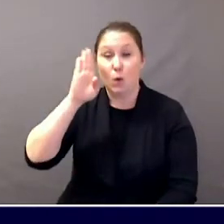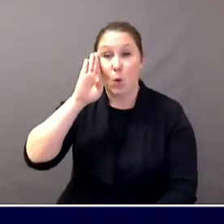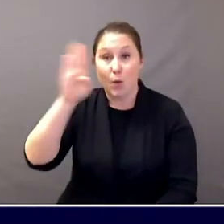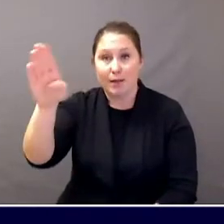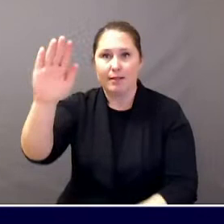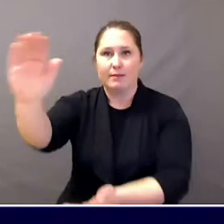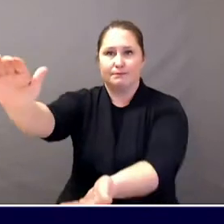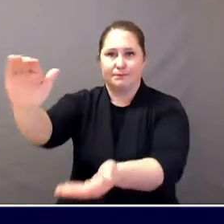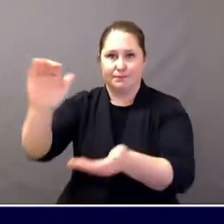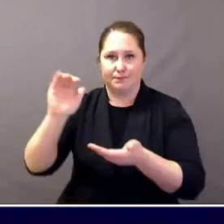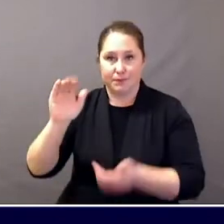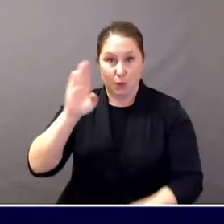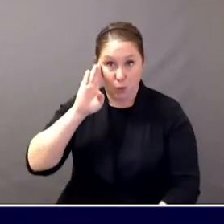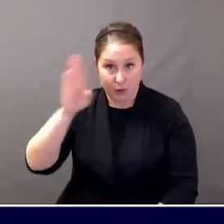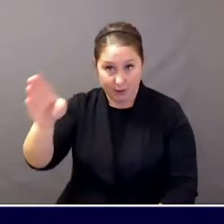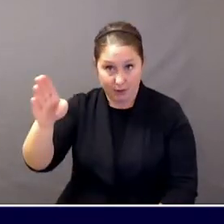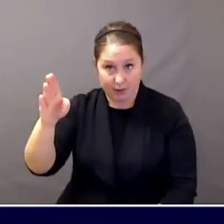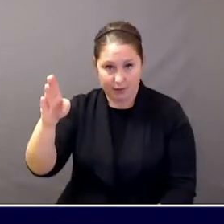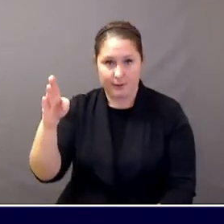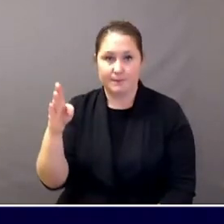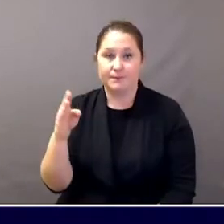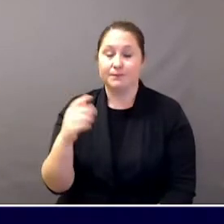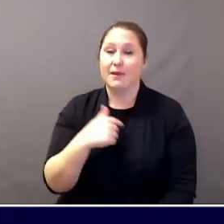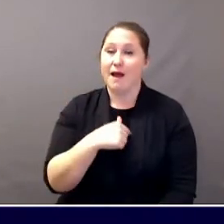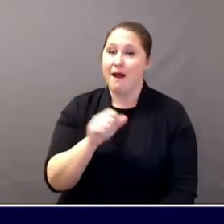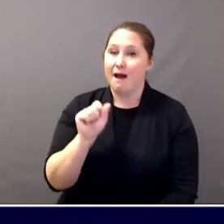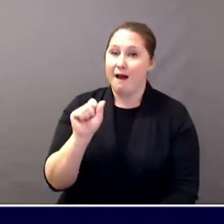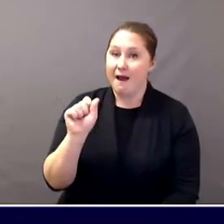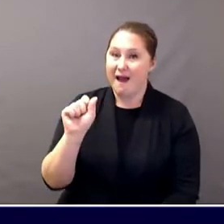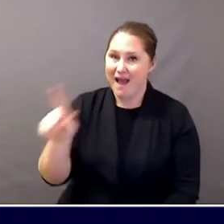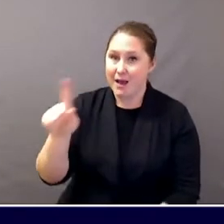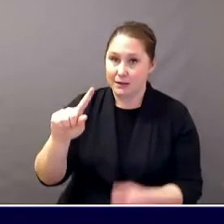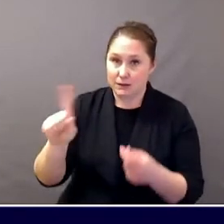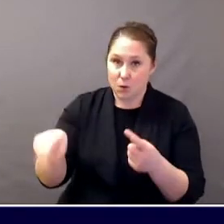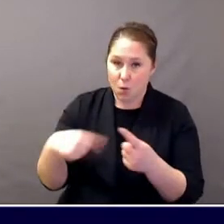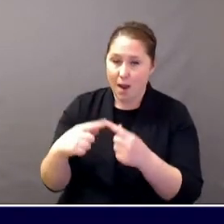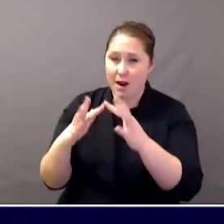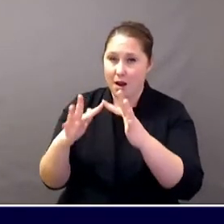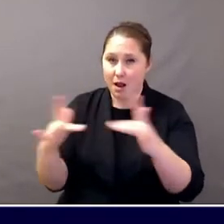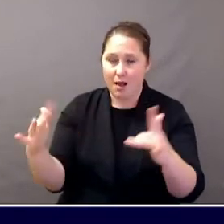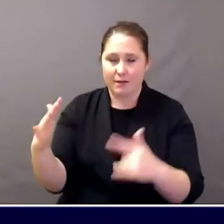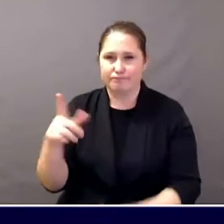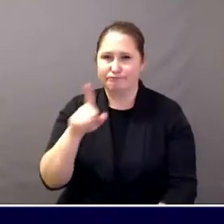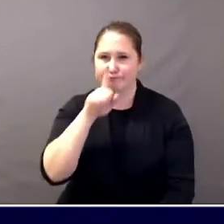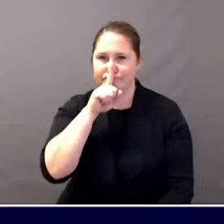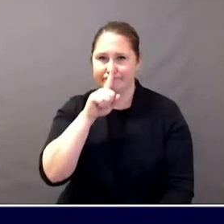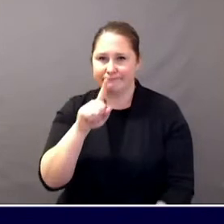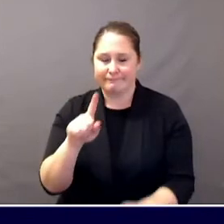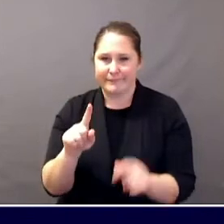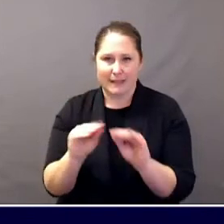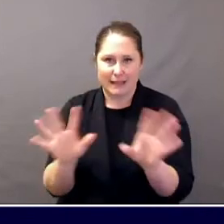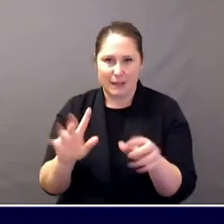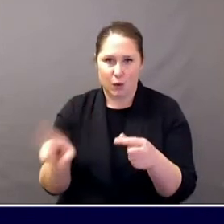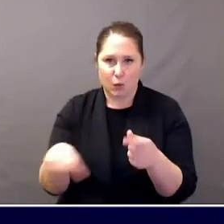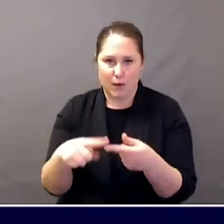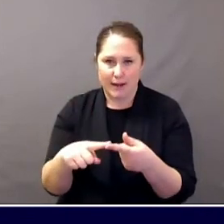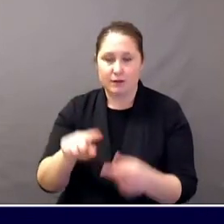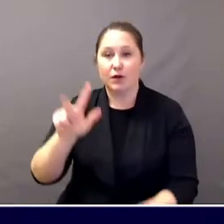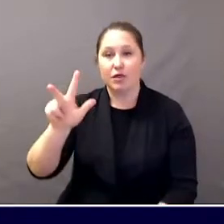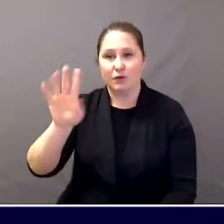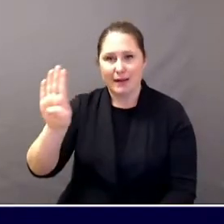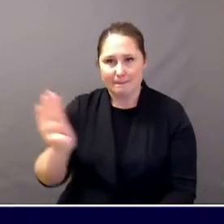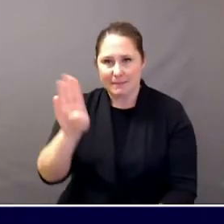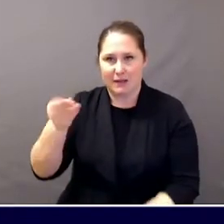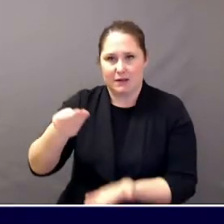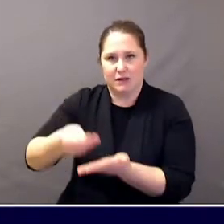point. I asked about it and didn't receive a satisfactory response. $3 billion for COVID